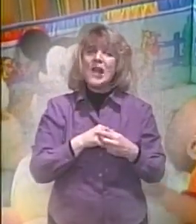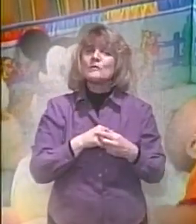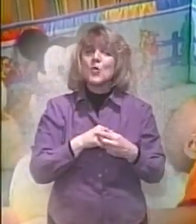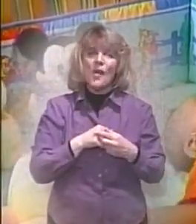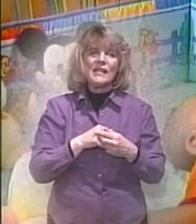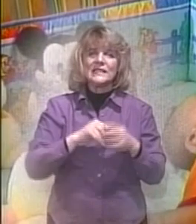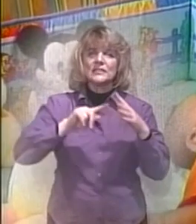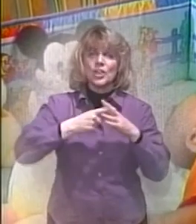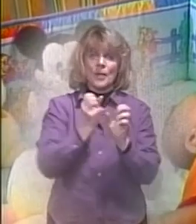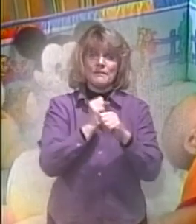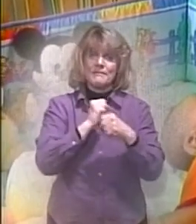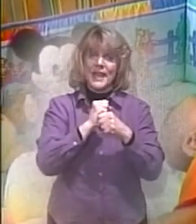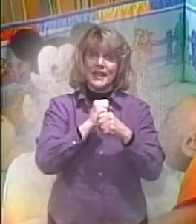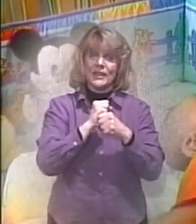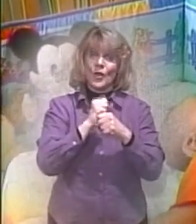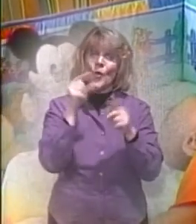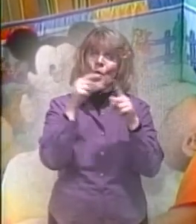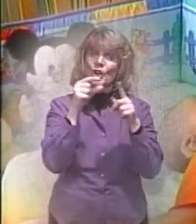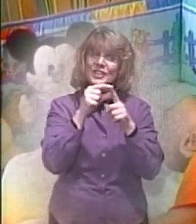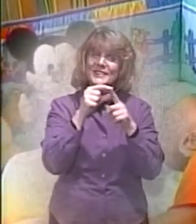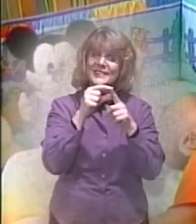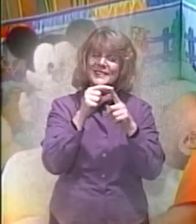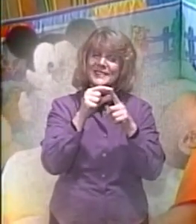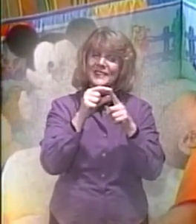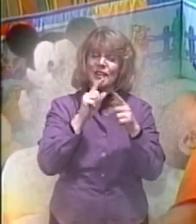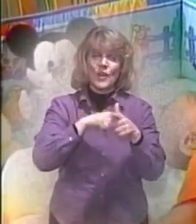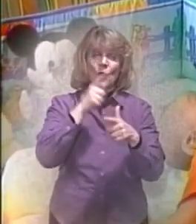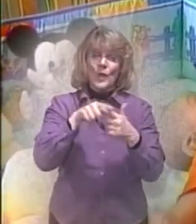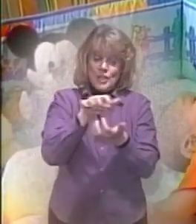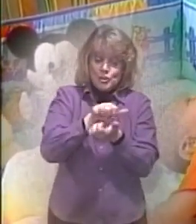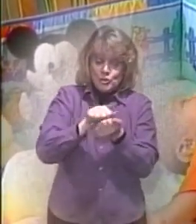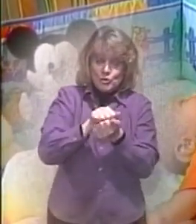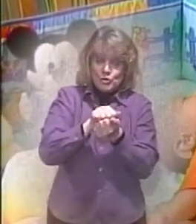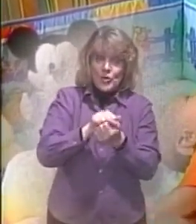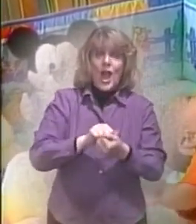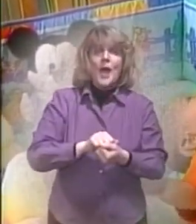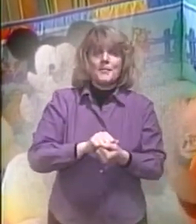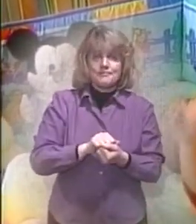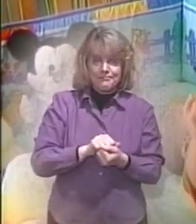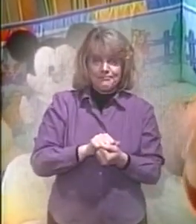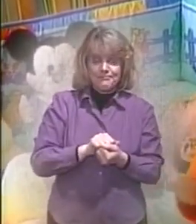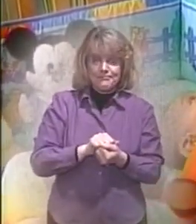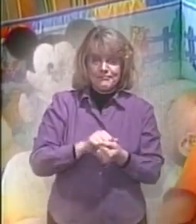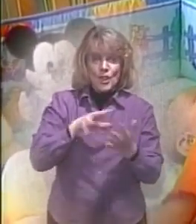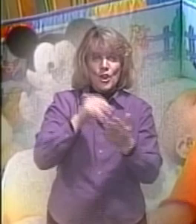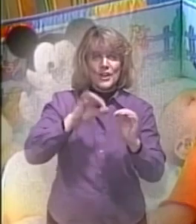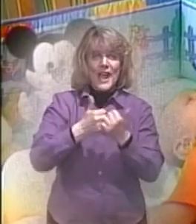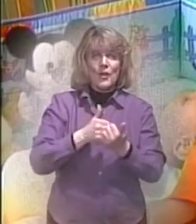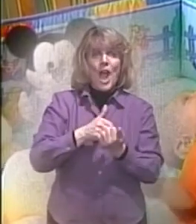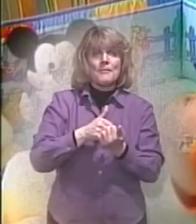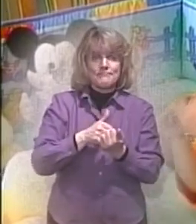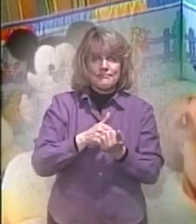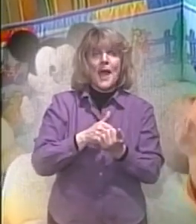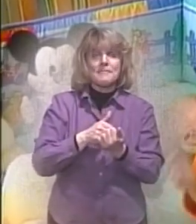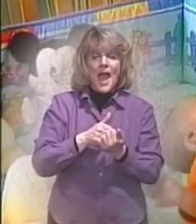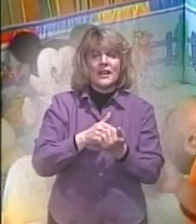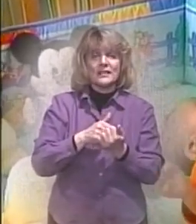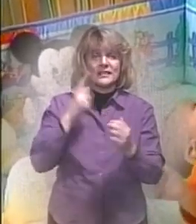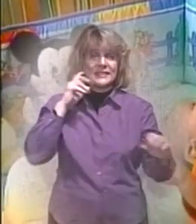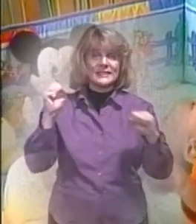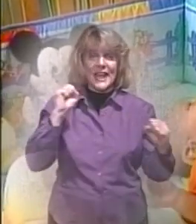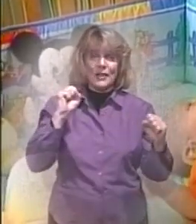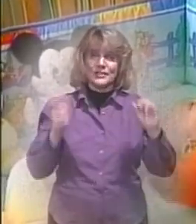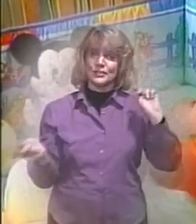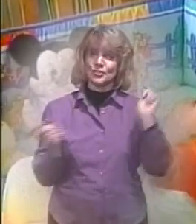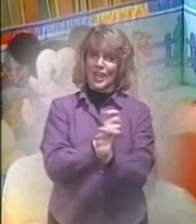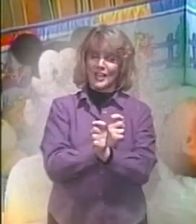to start foods where they have to close their lips, they begin making sounds that require them to close the lips in the same way. Those are the ba, ba, ba, ma, ma,